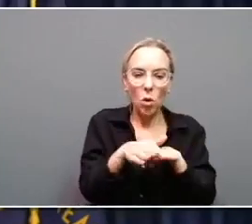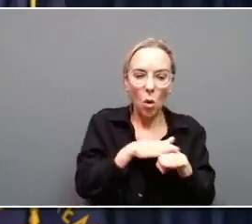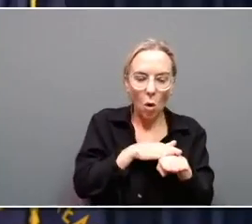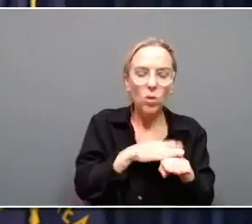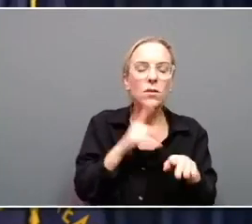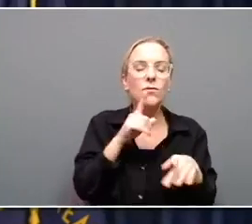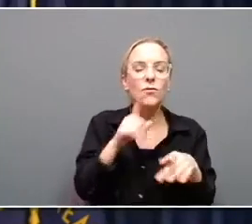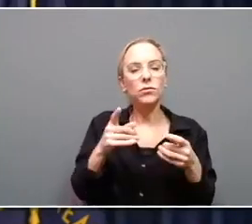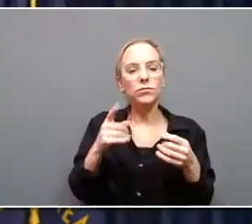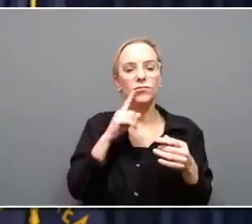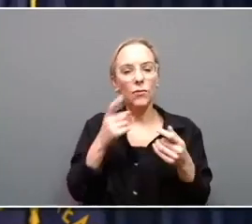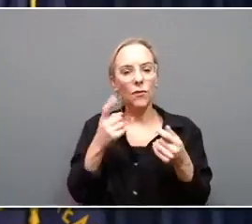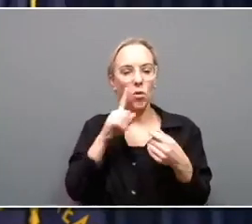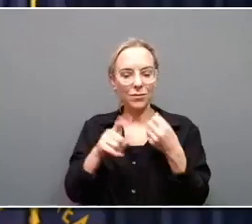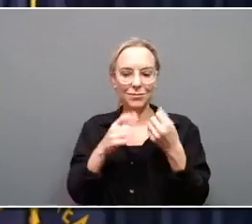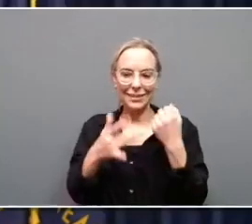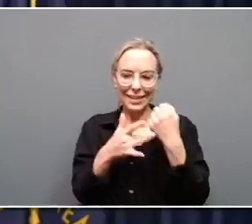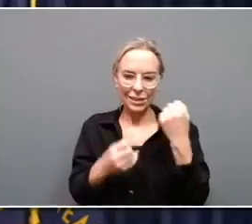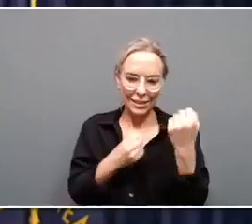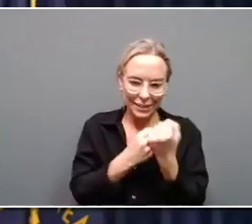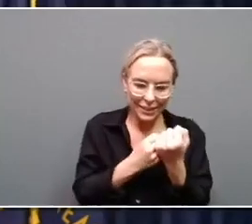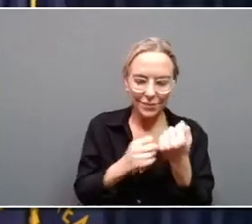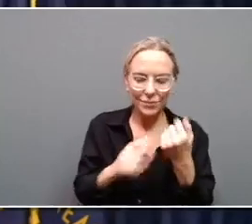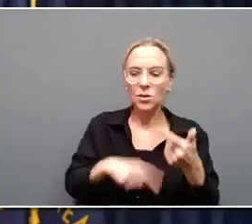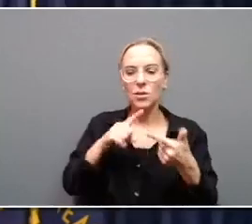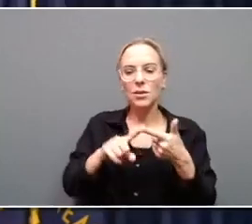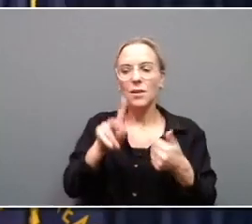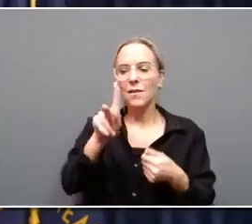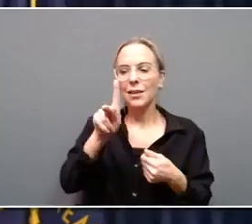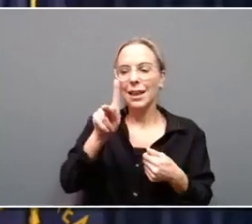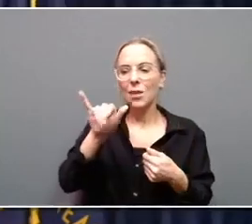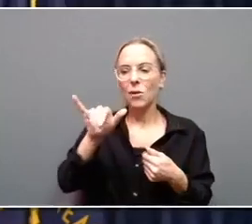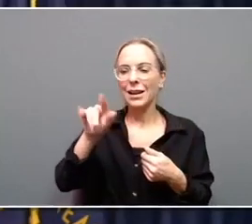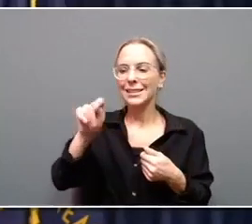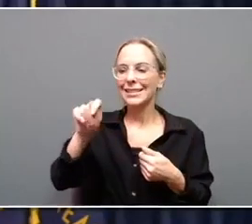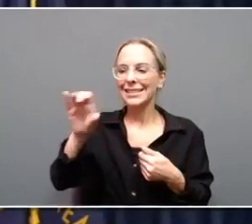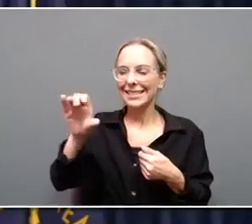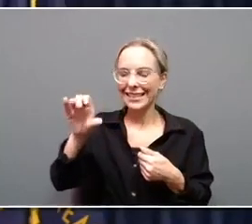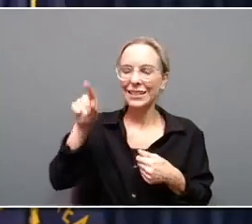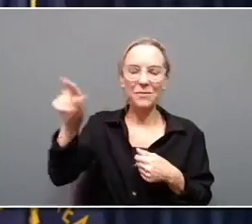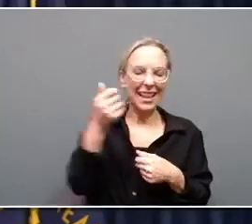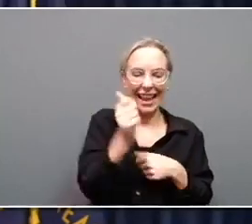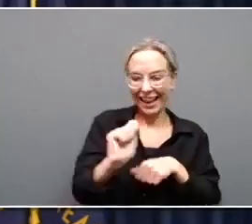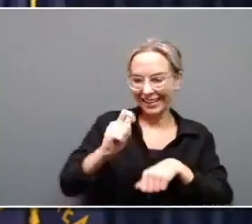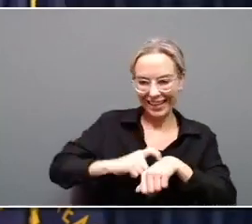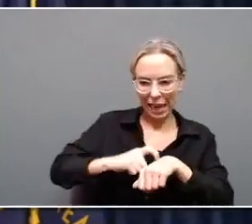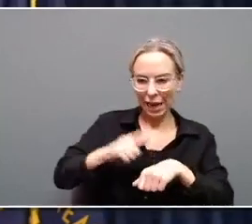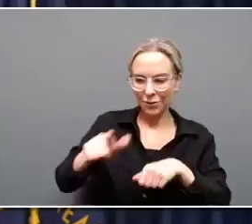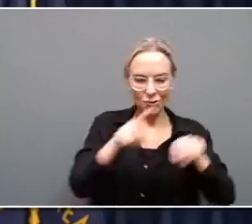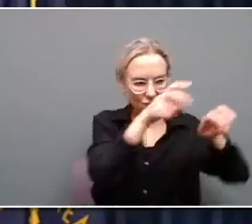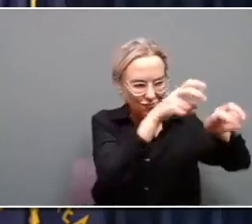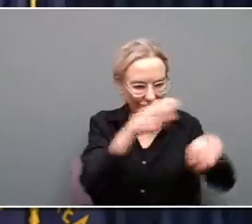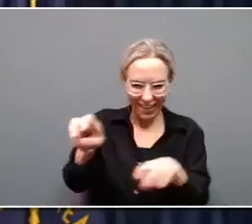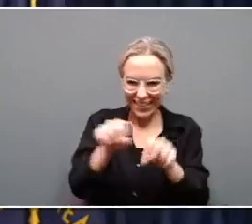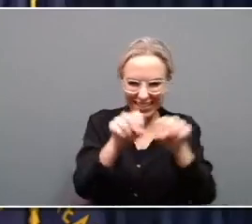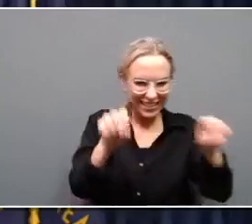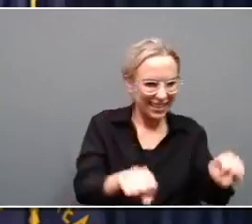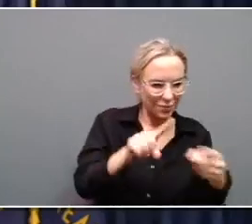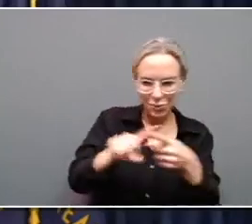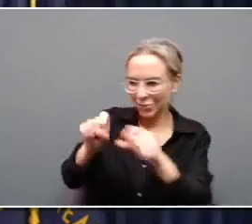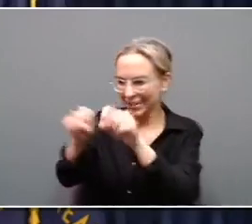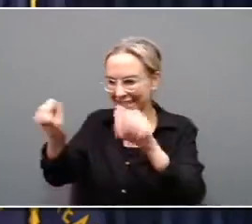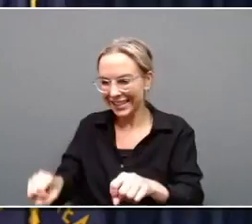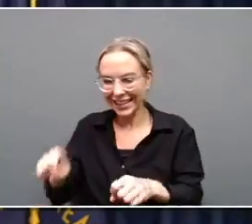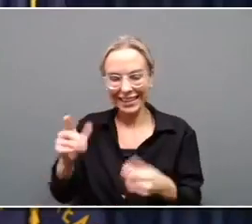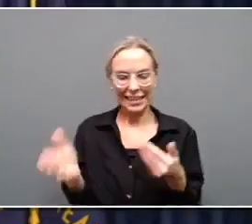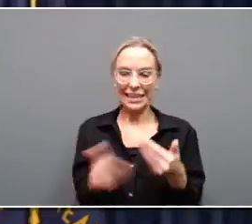technical assistance and support from KYTC. Anytime you're going to move systems, it's not an easy process, but